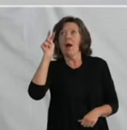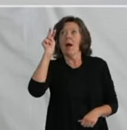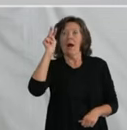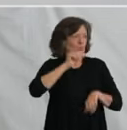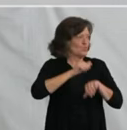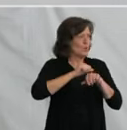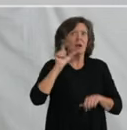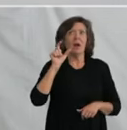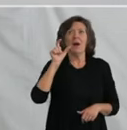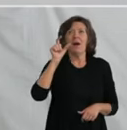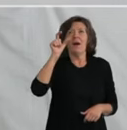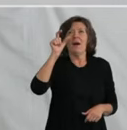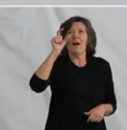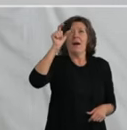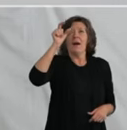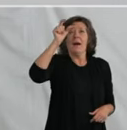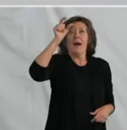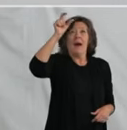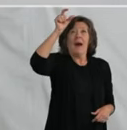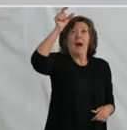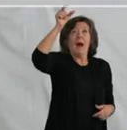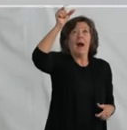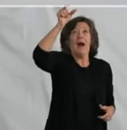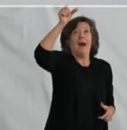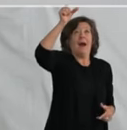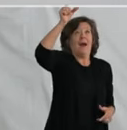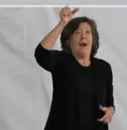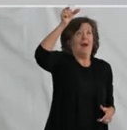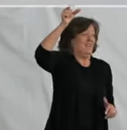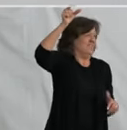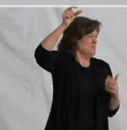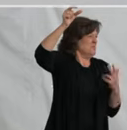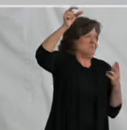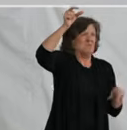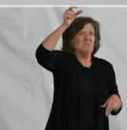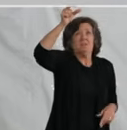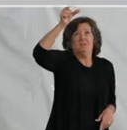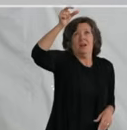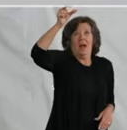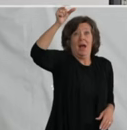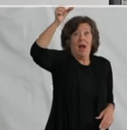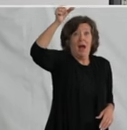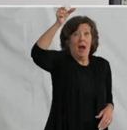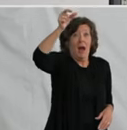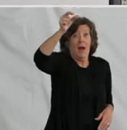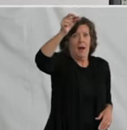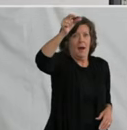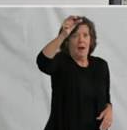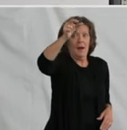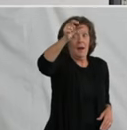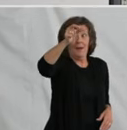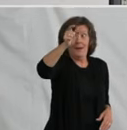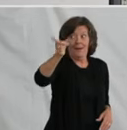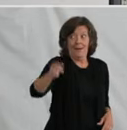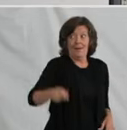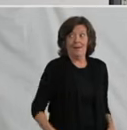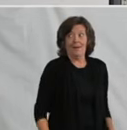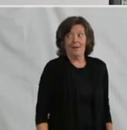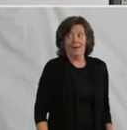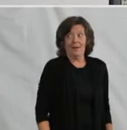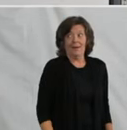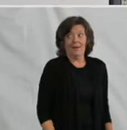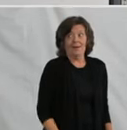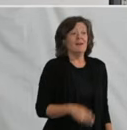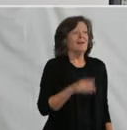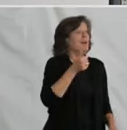apex of its flight, hung suspended in midair for a split second, and then started to descend. And it was like, whew, it was